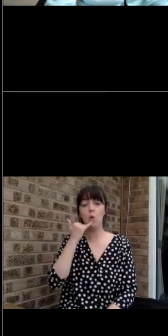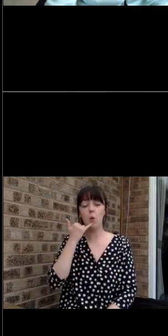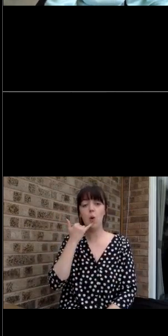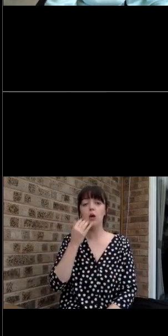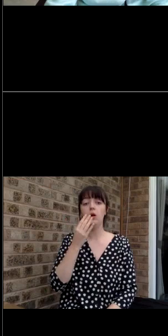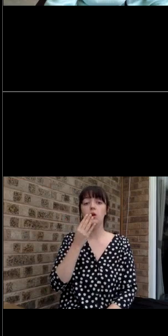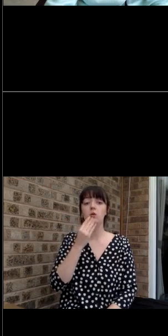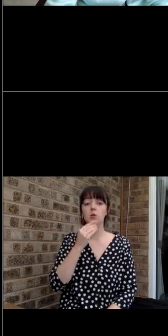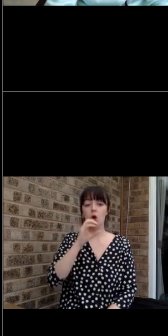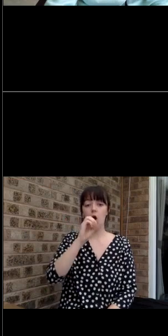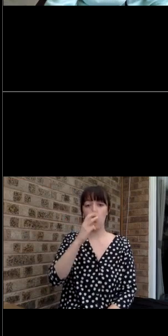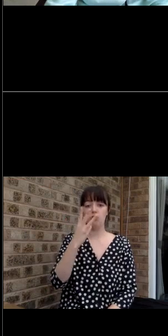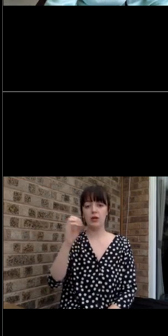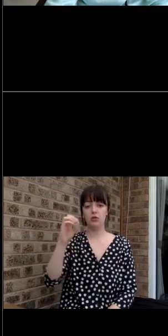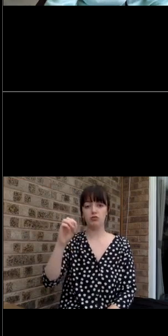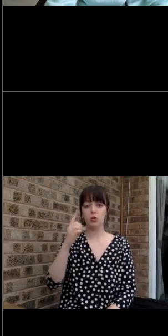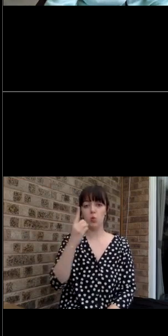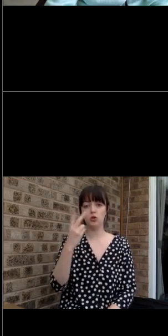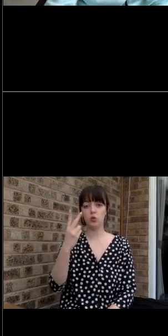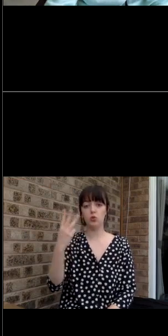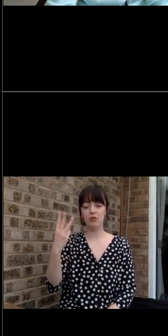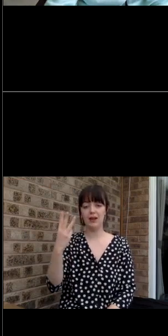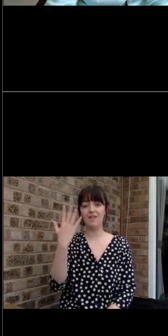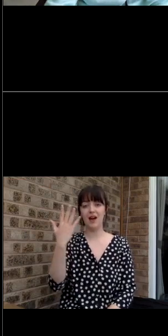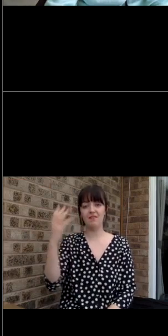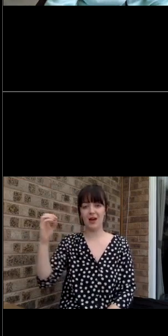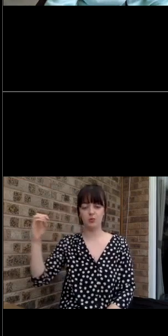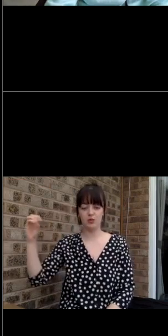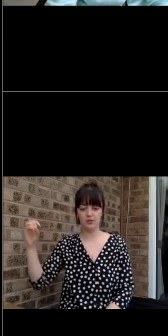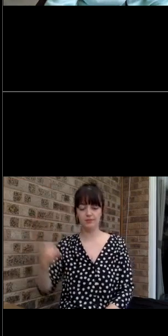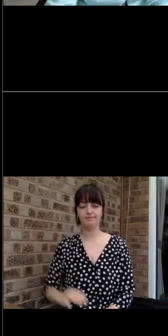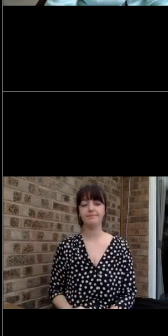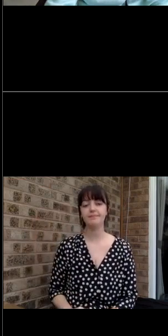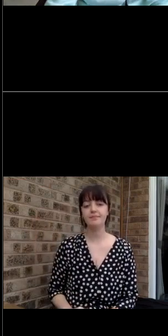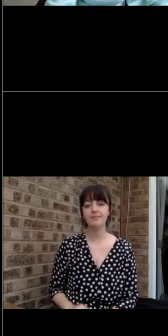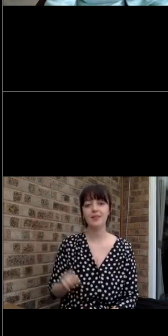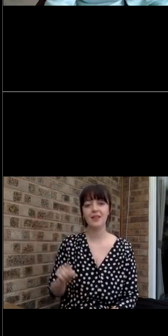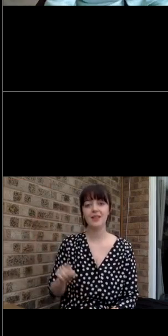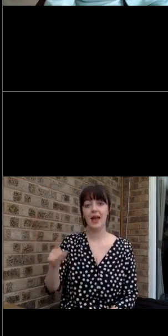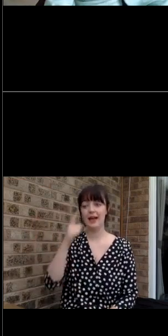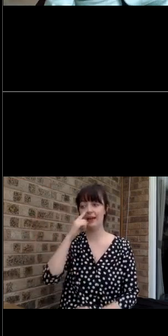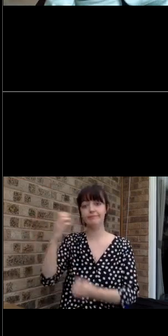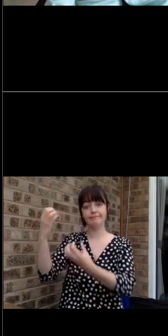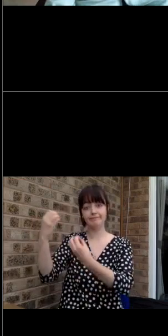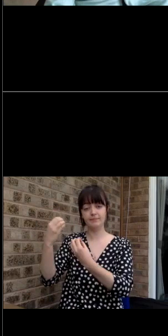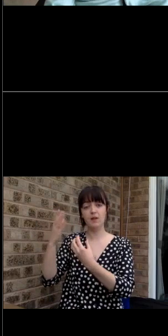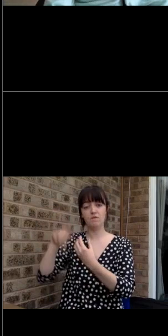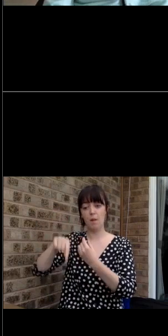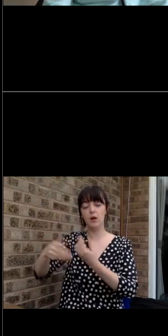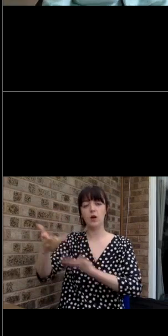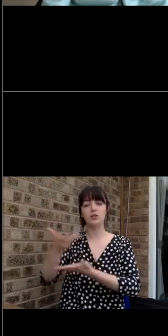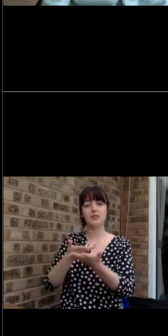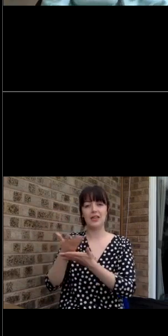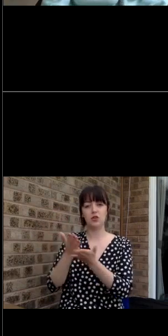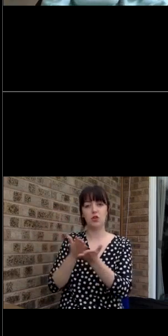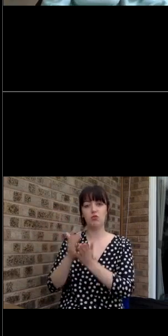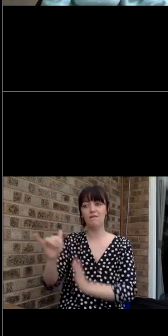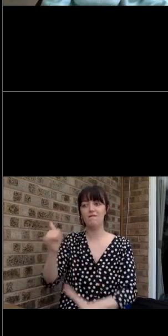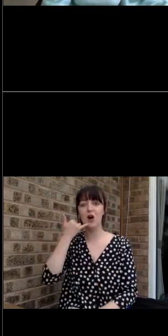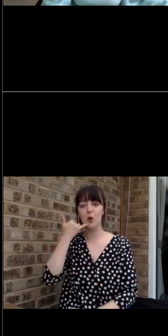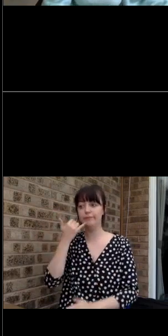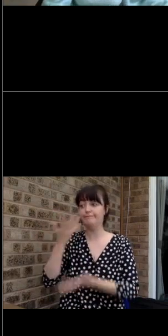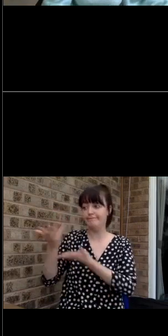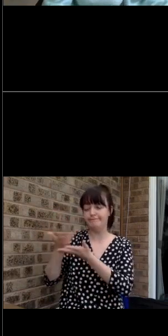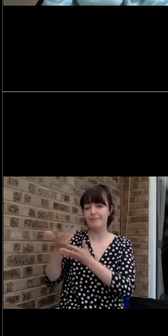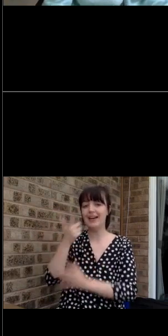123 5000 to provide a response to the consultation over the phone. We're now going to go straight into the refinements with